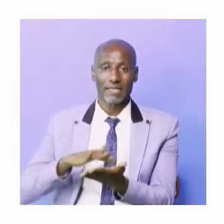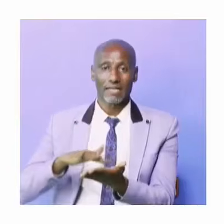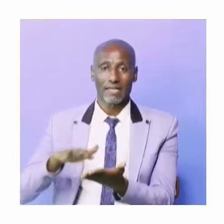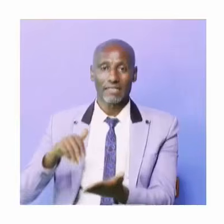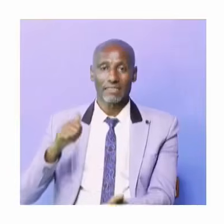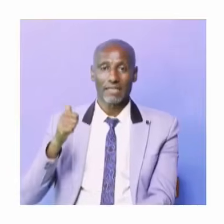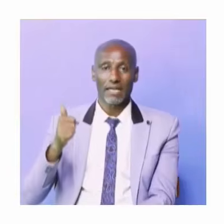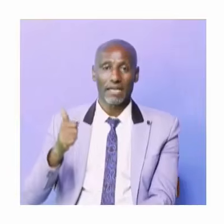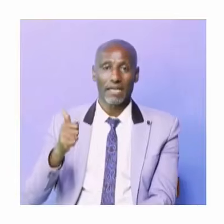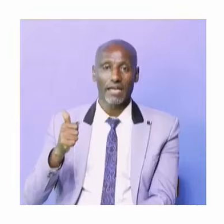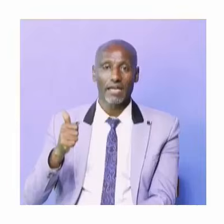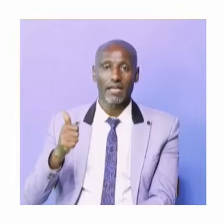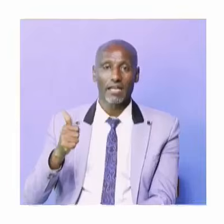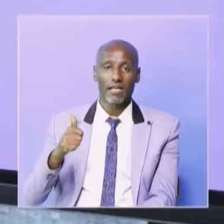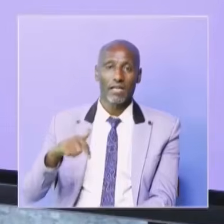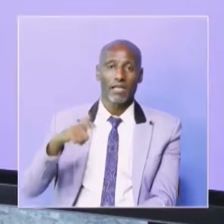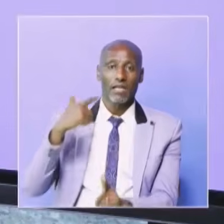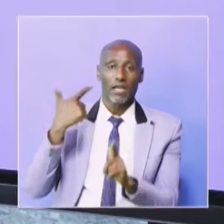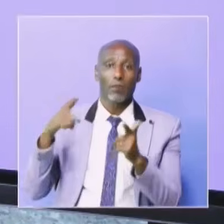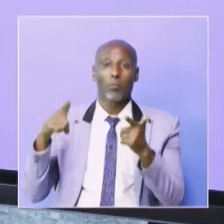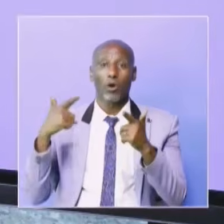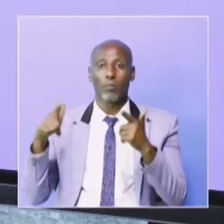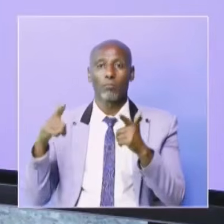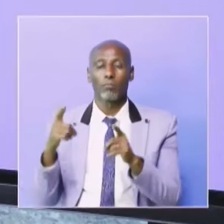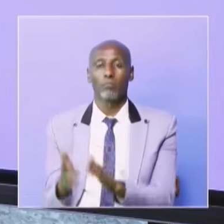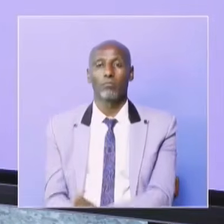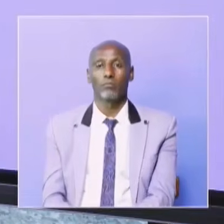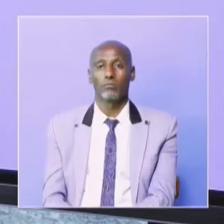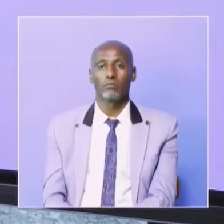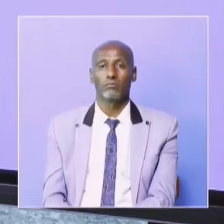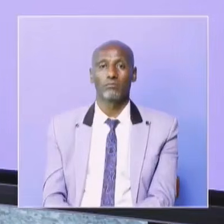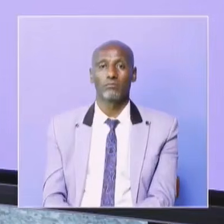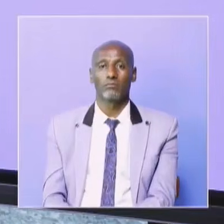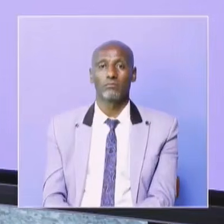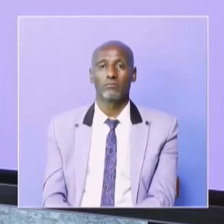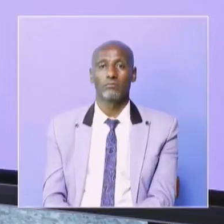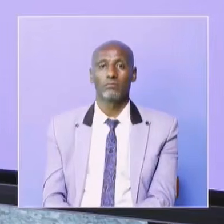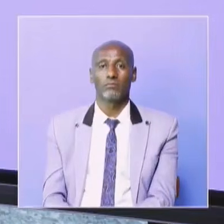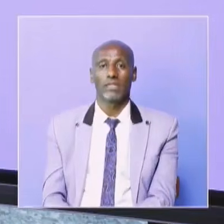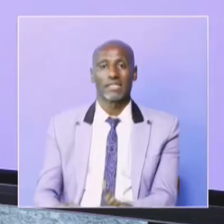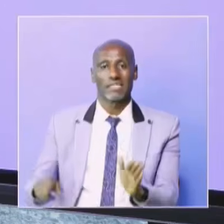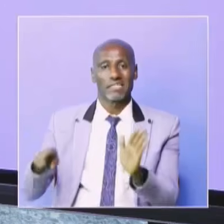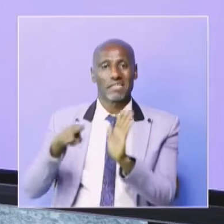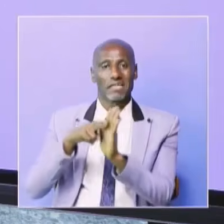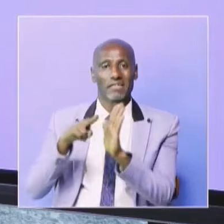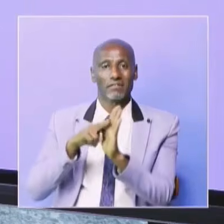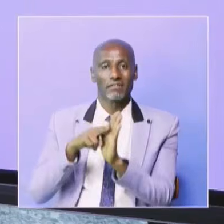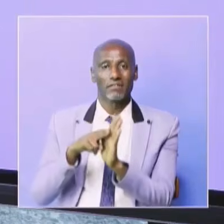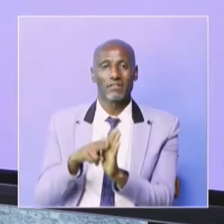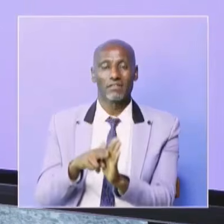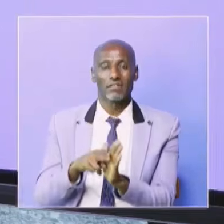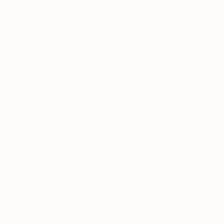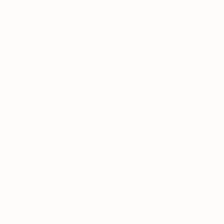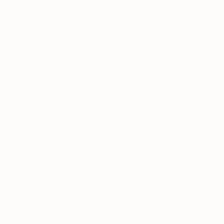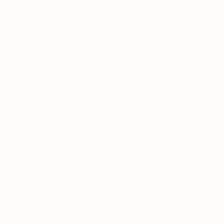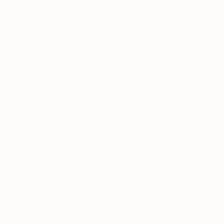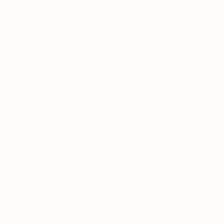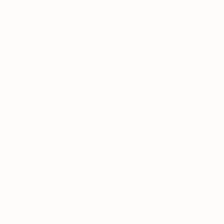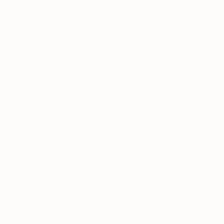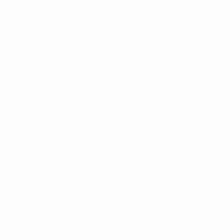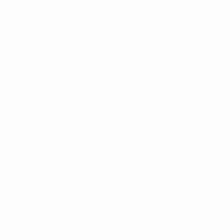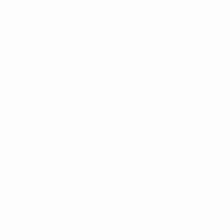Look at this. Mark writes a poem. Make it negative. I will give you 1 minute.